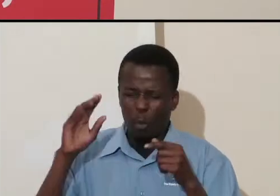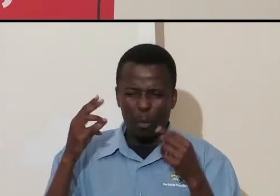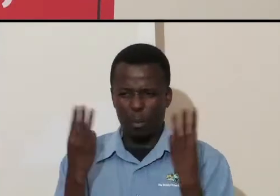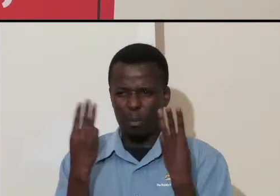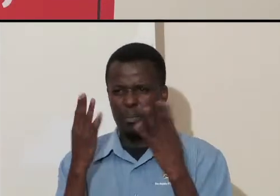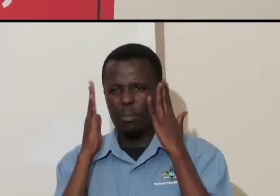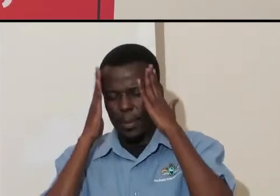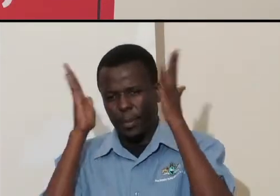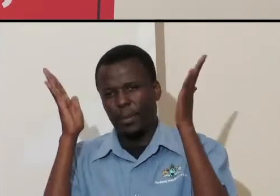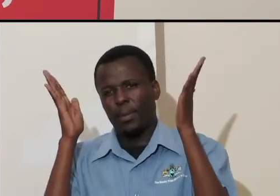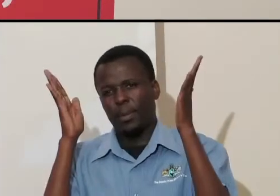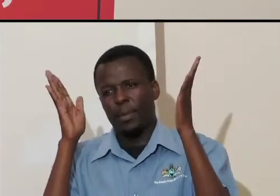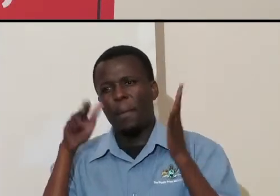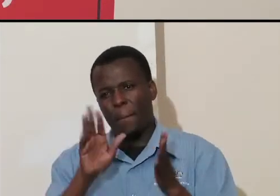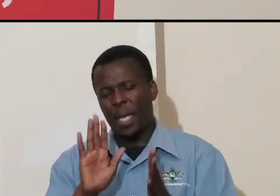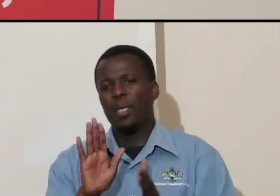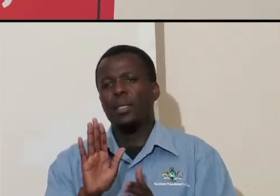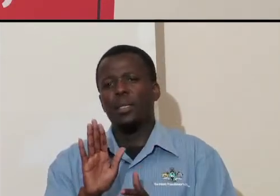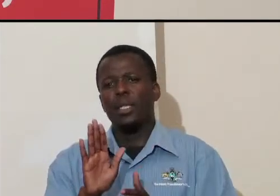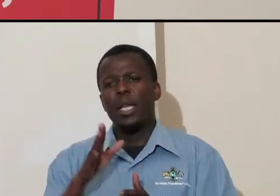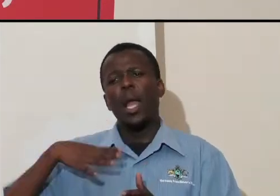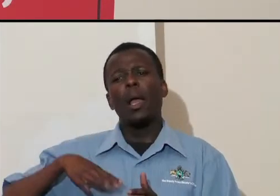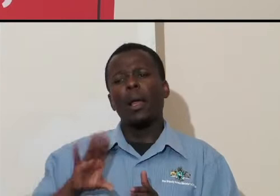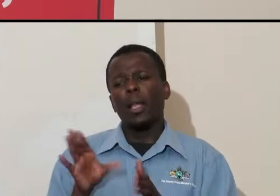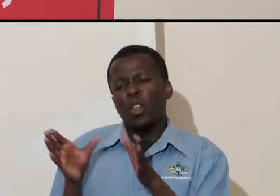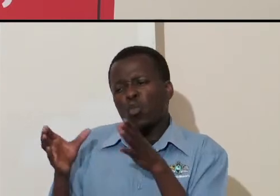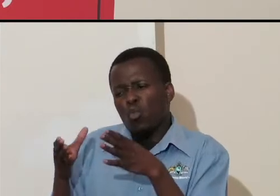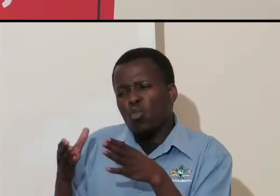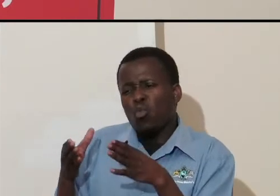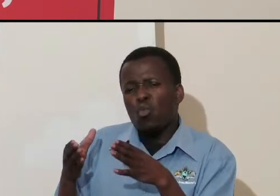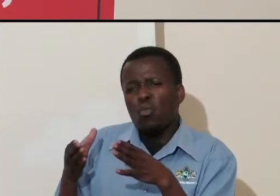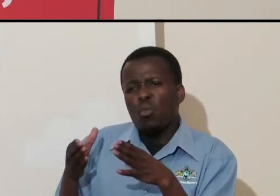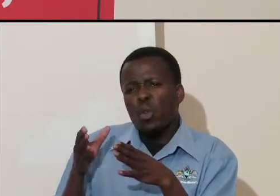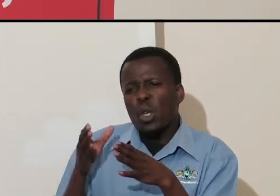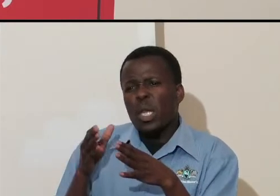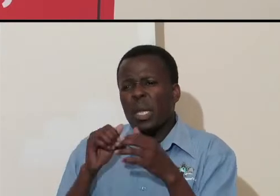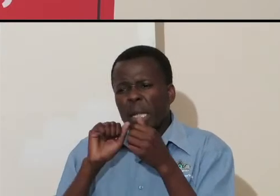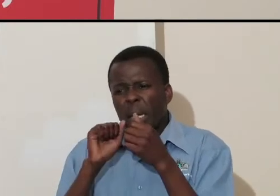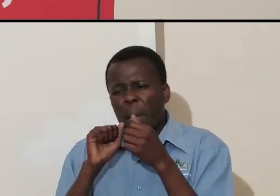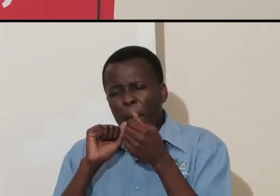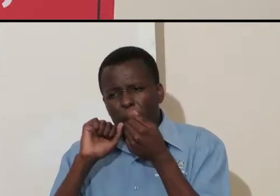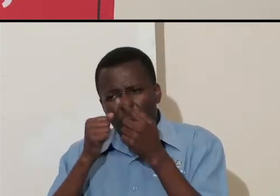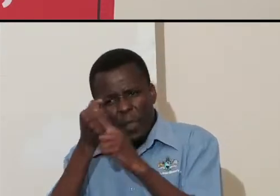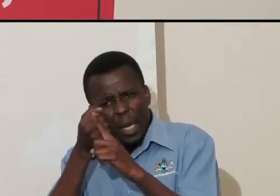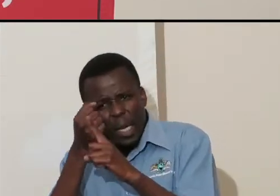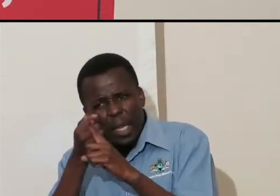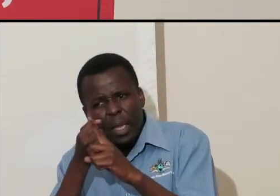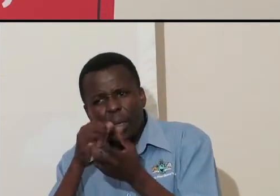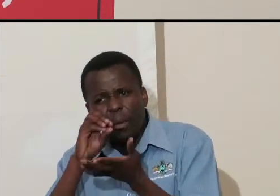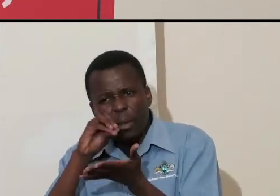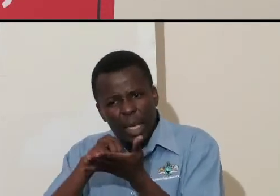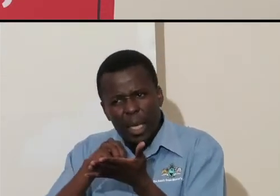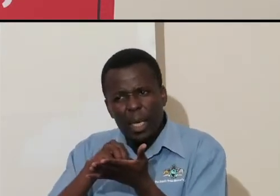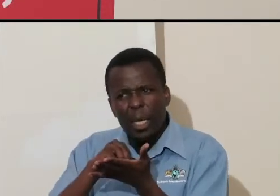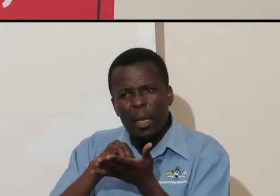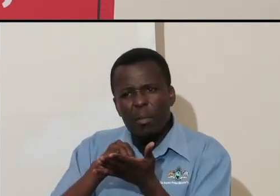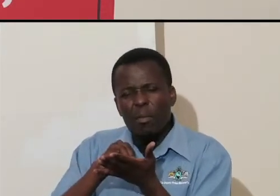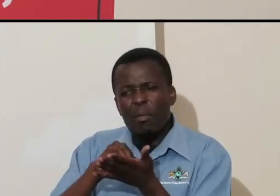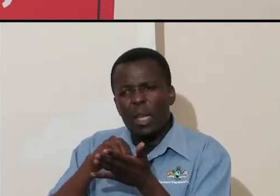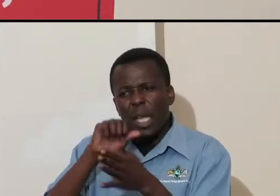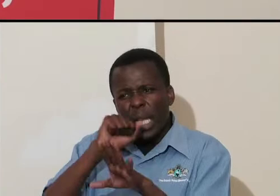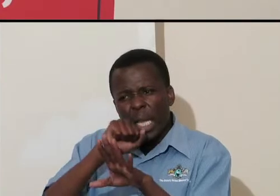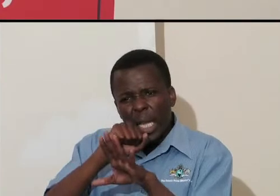country. So there are areas where we know we have challenges and there's